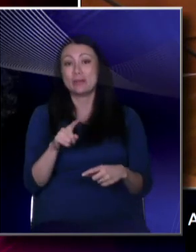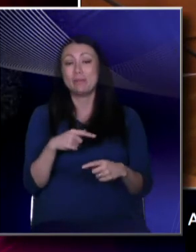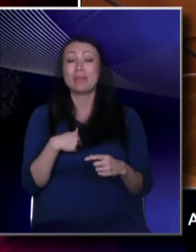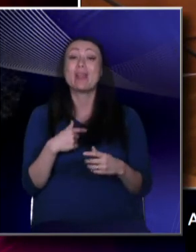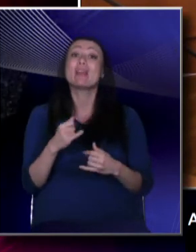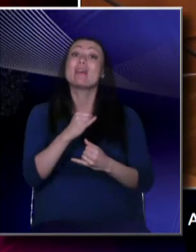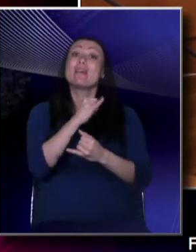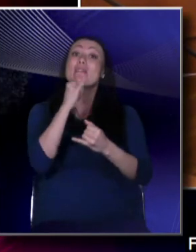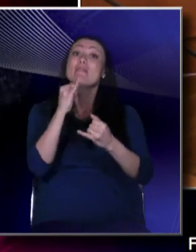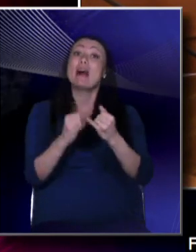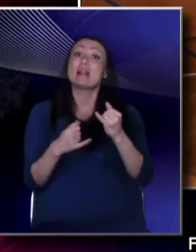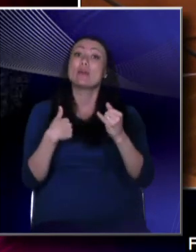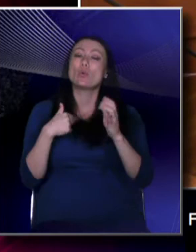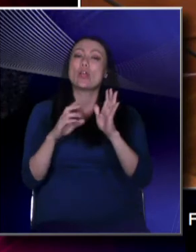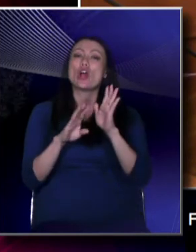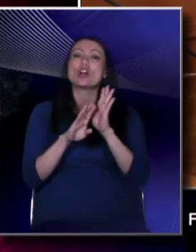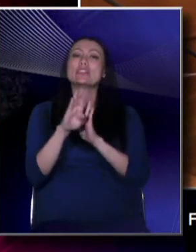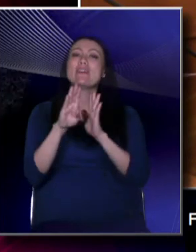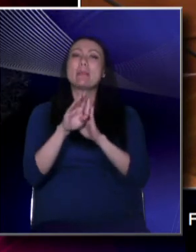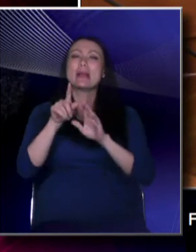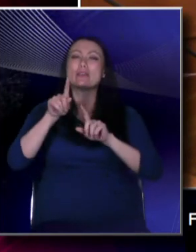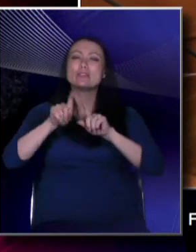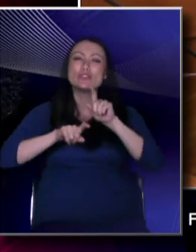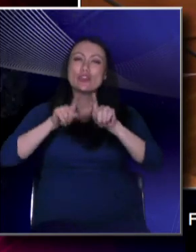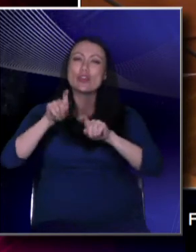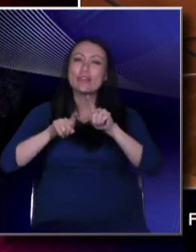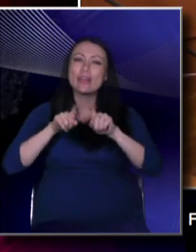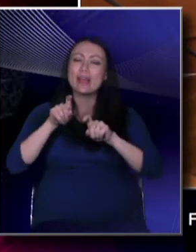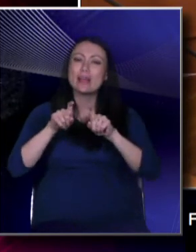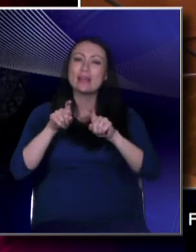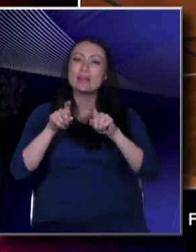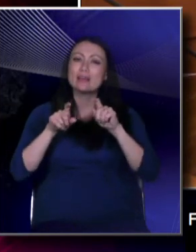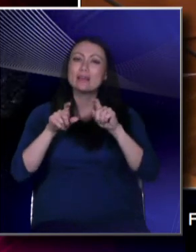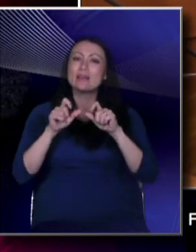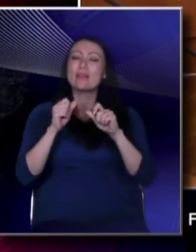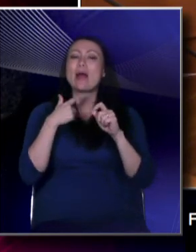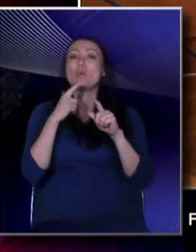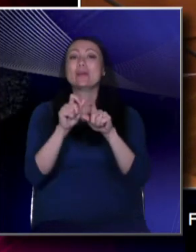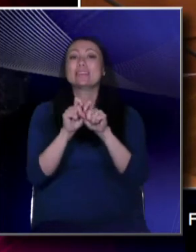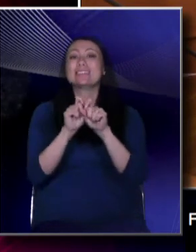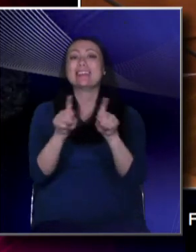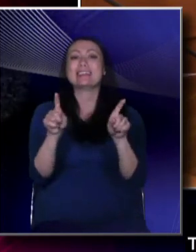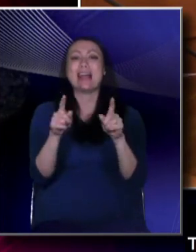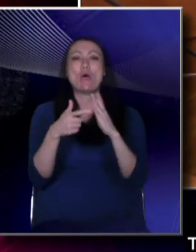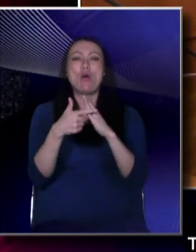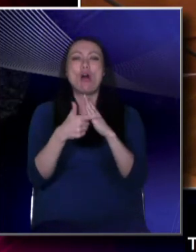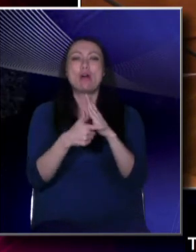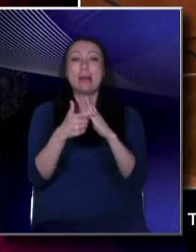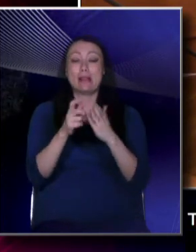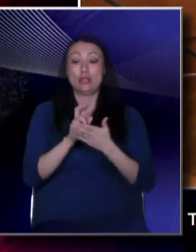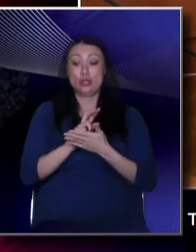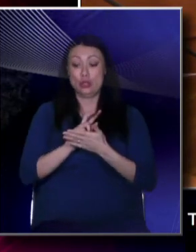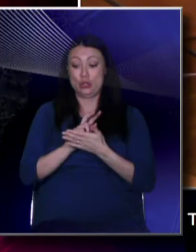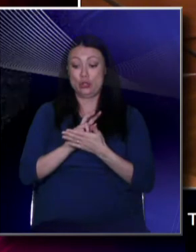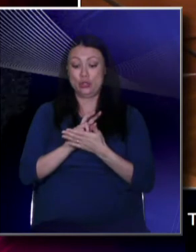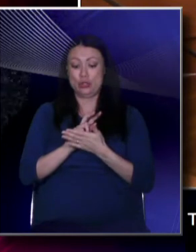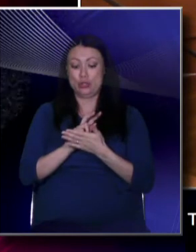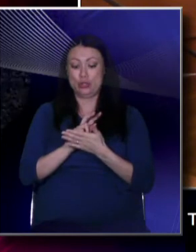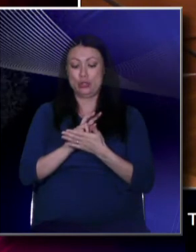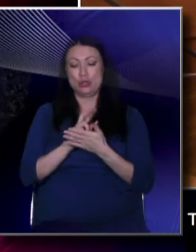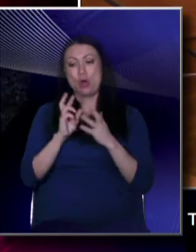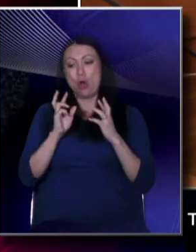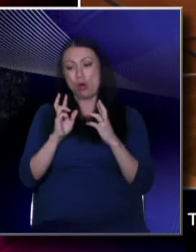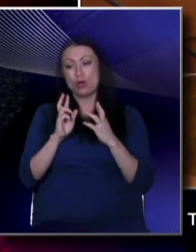finally, we're developing a survey so that that will be sent out automatically 2 weeks after, hopefully,